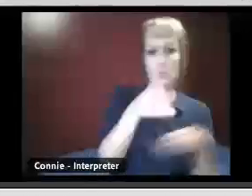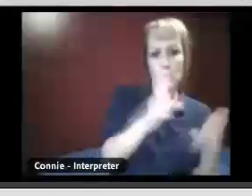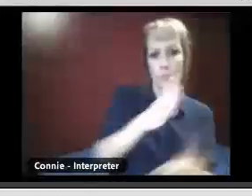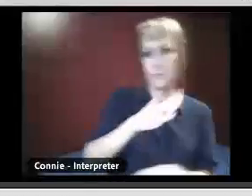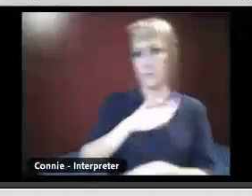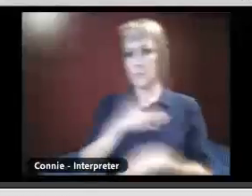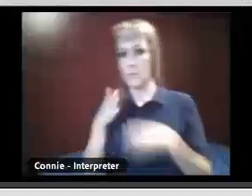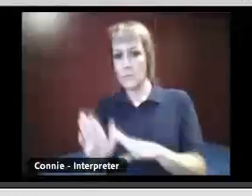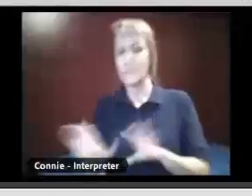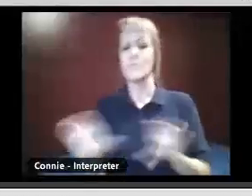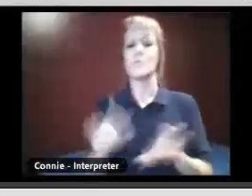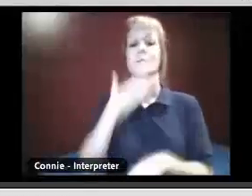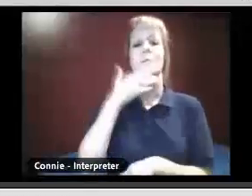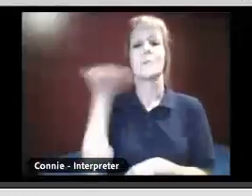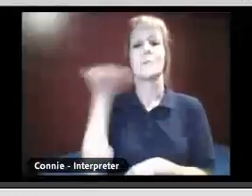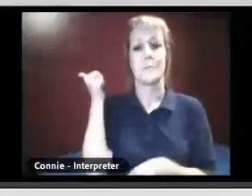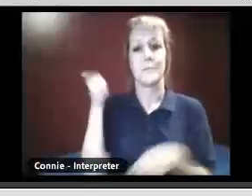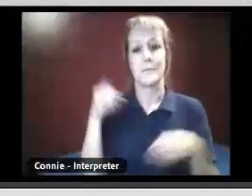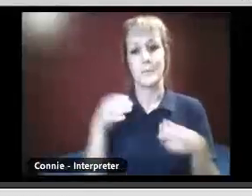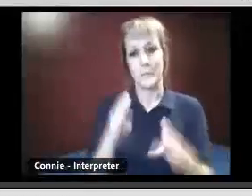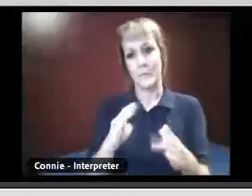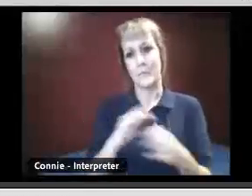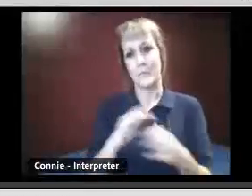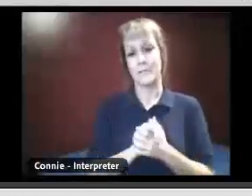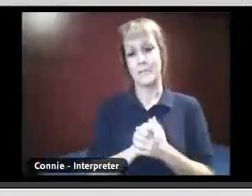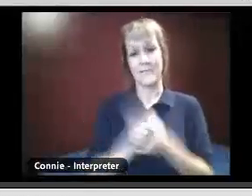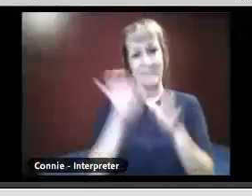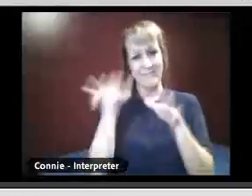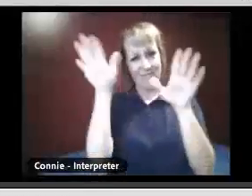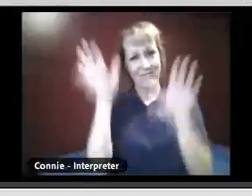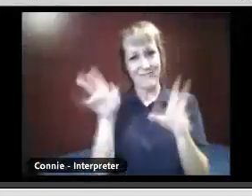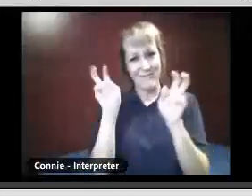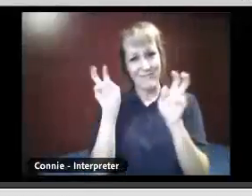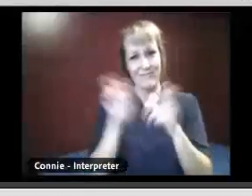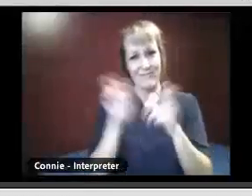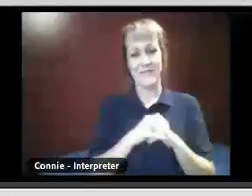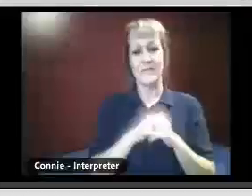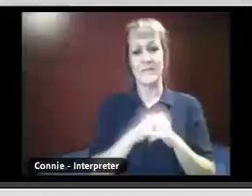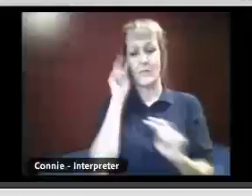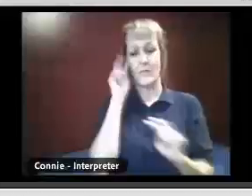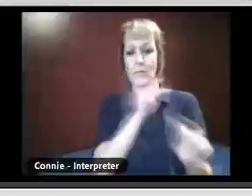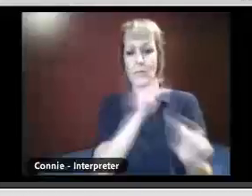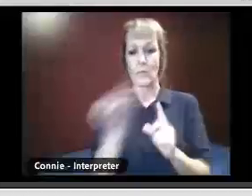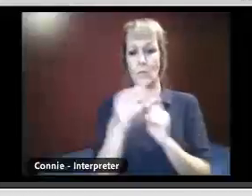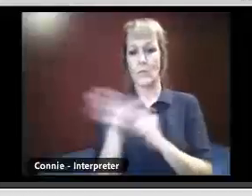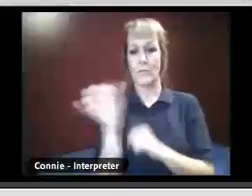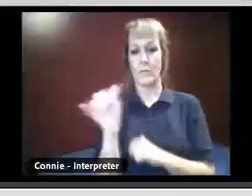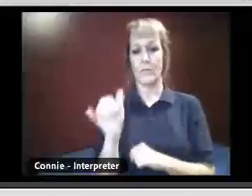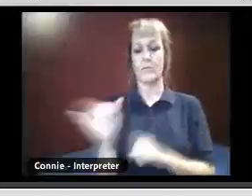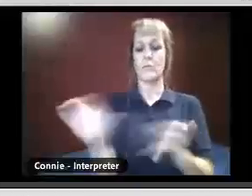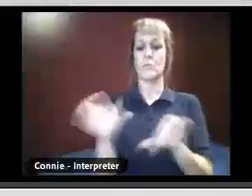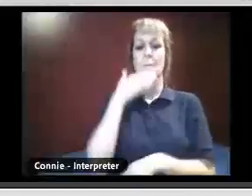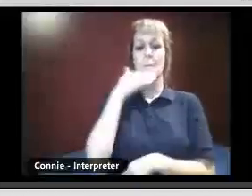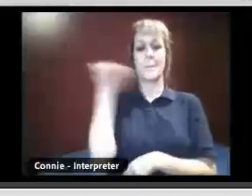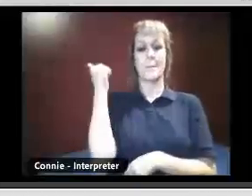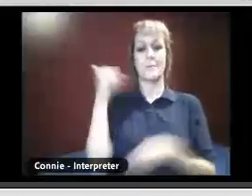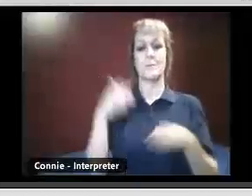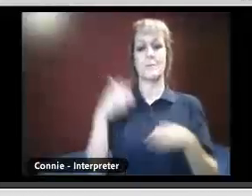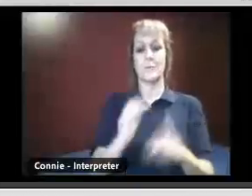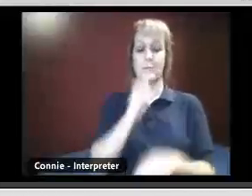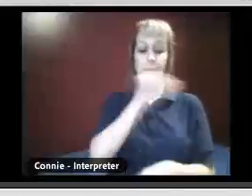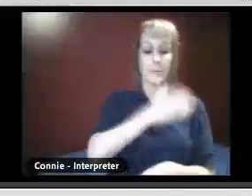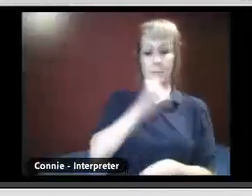it the best way. Isn't that great? And if we look at it from, let's do it the best way, right? We're all